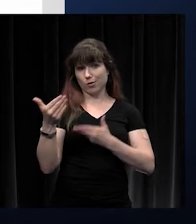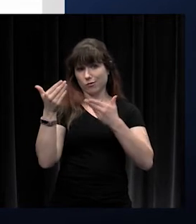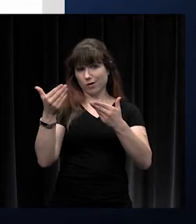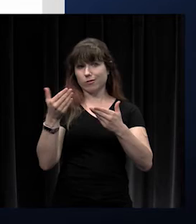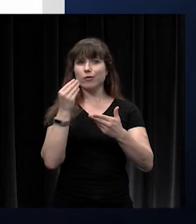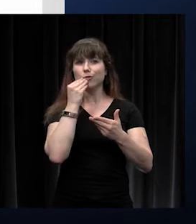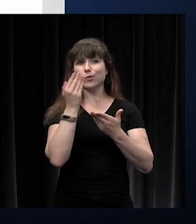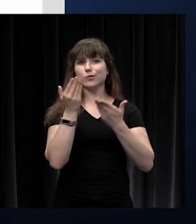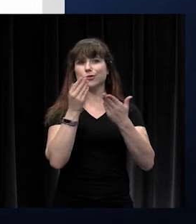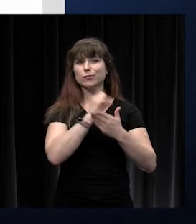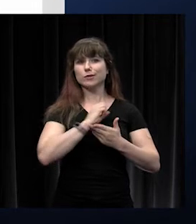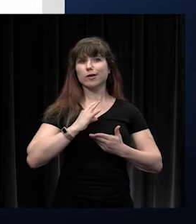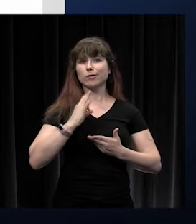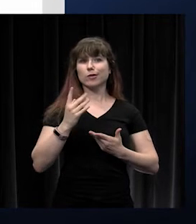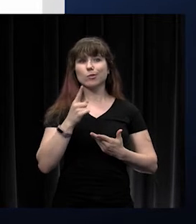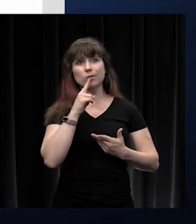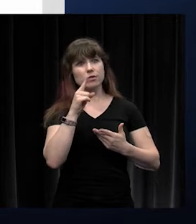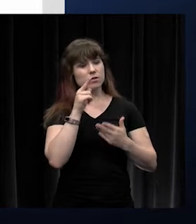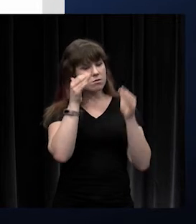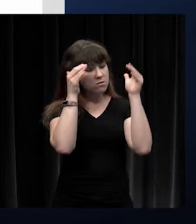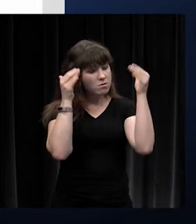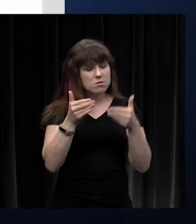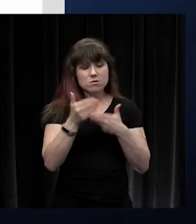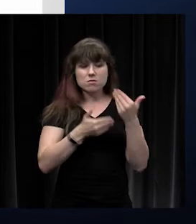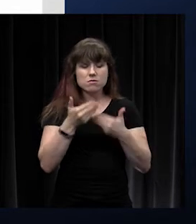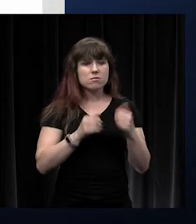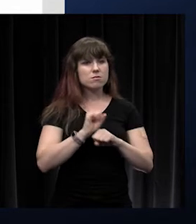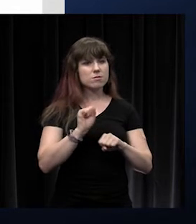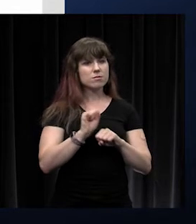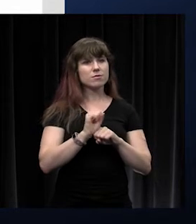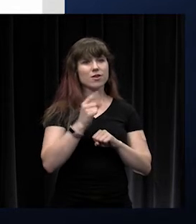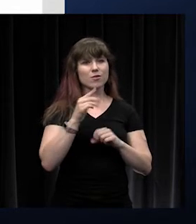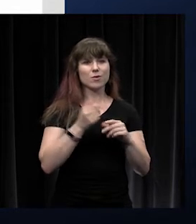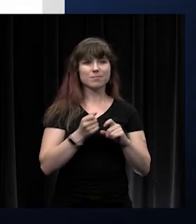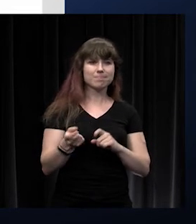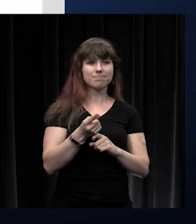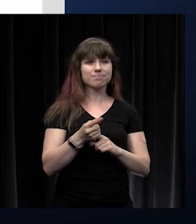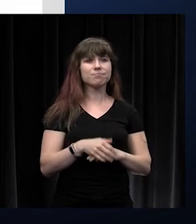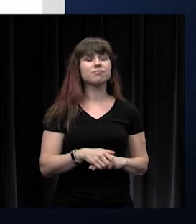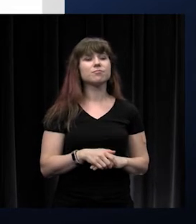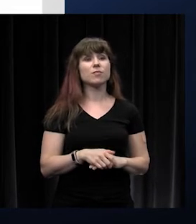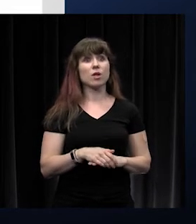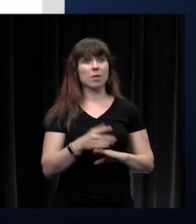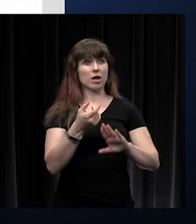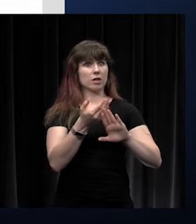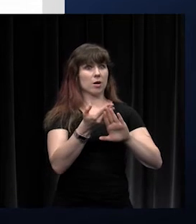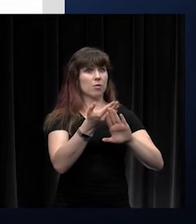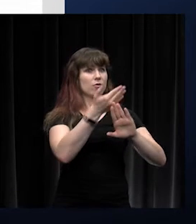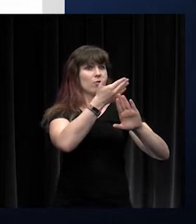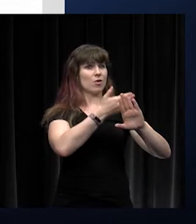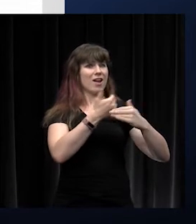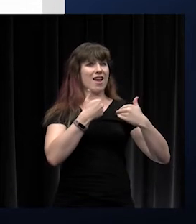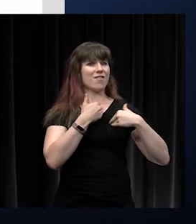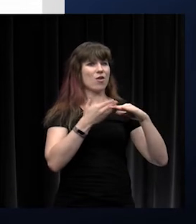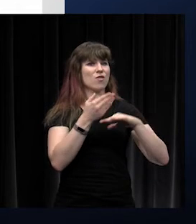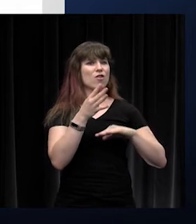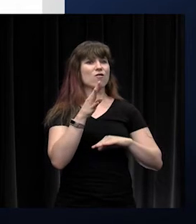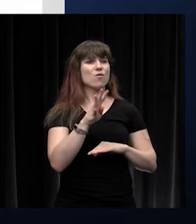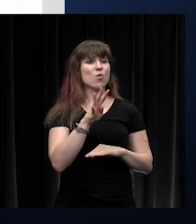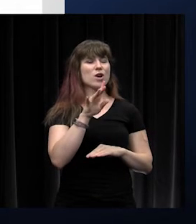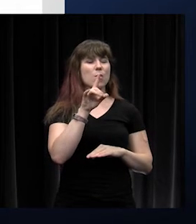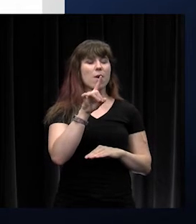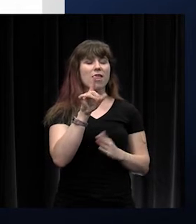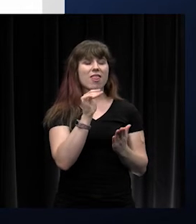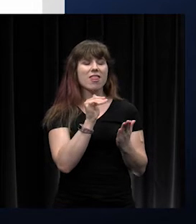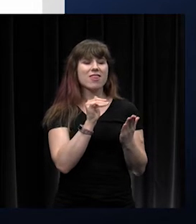been preparing diligently for the coming school year. But before that, they actually provided over 41,000